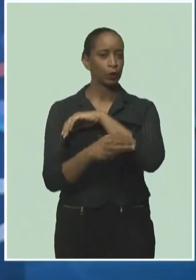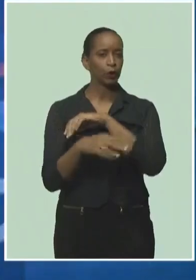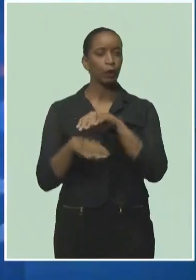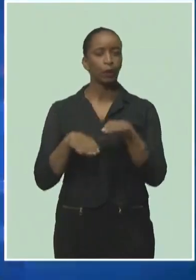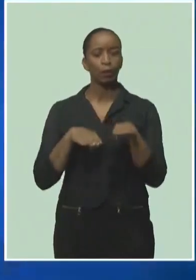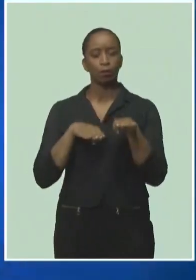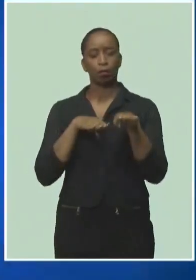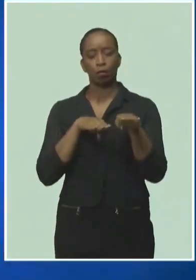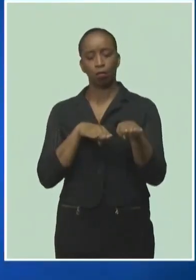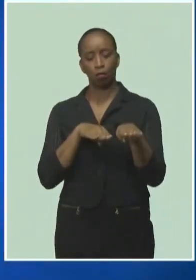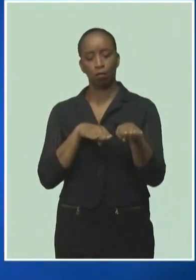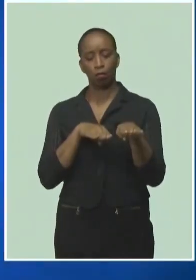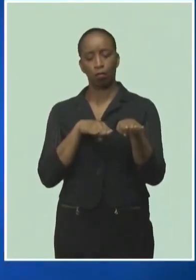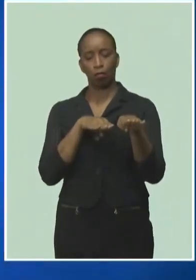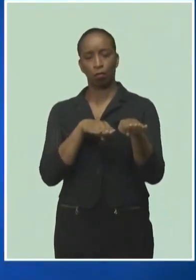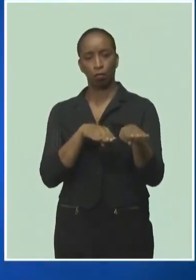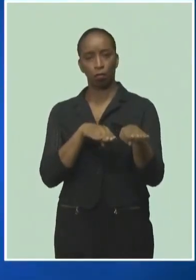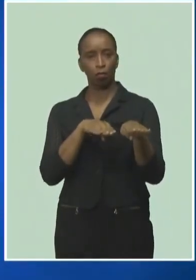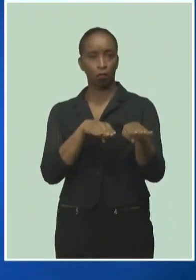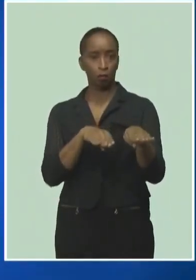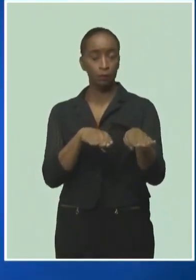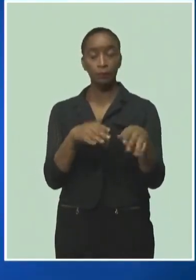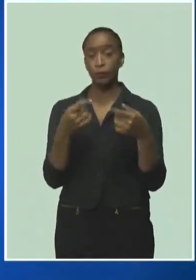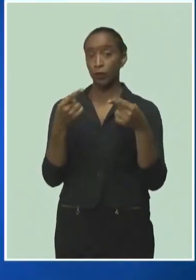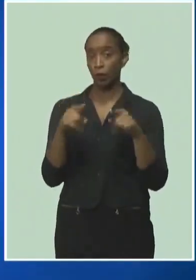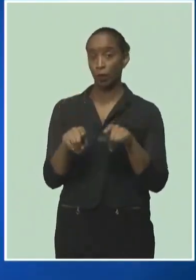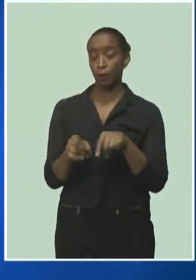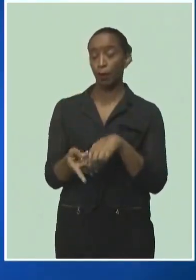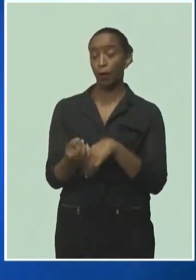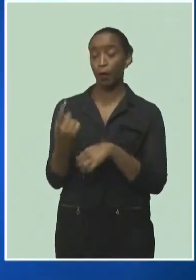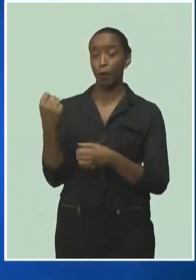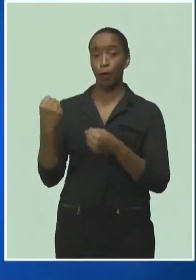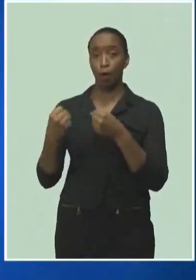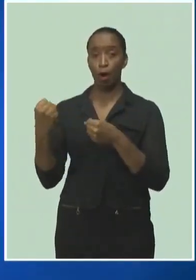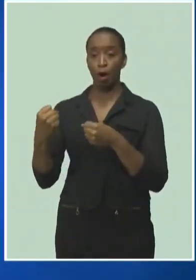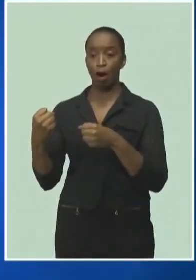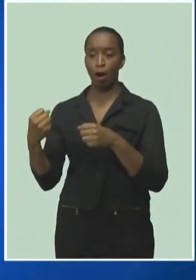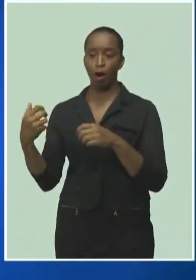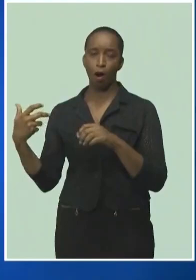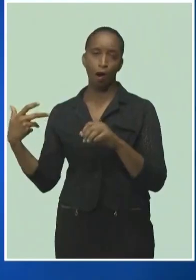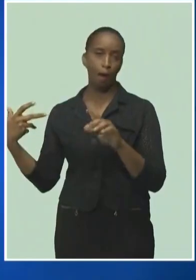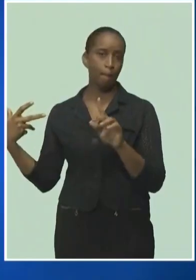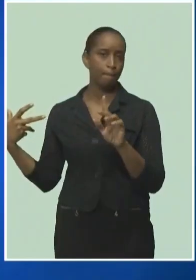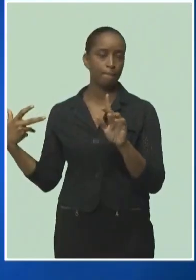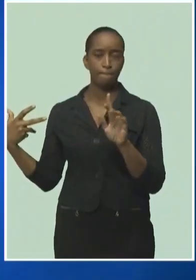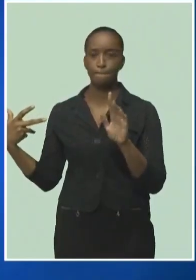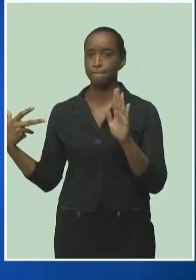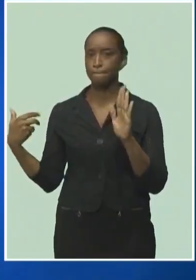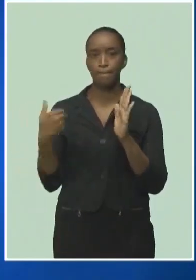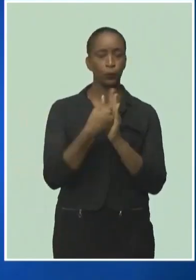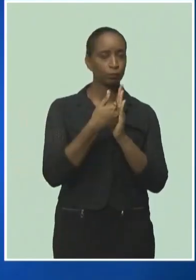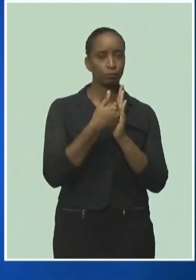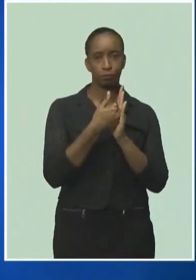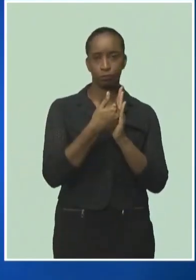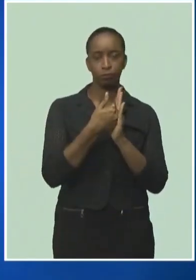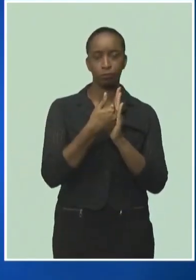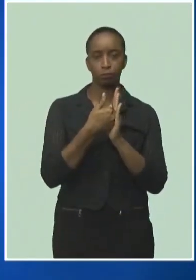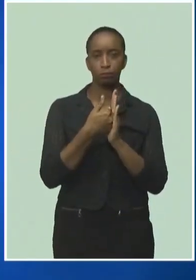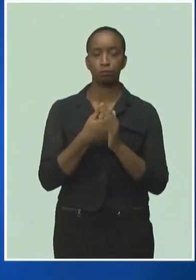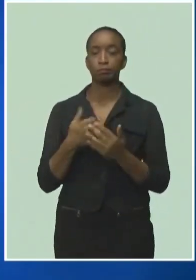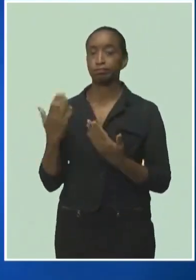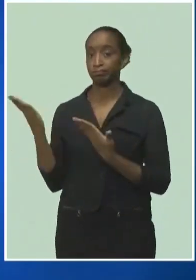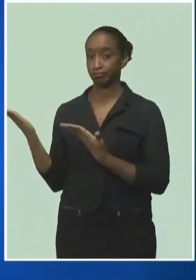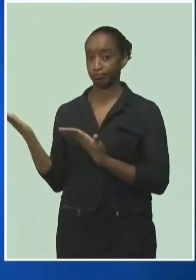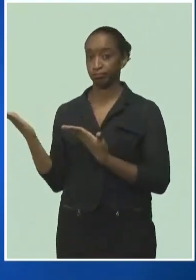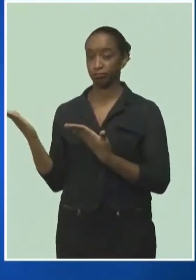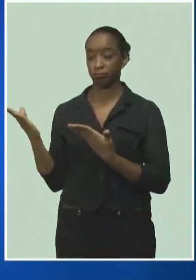afternoon following a single vehicle accident. CBC News understands the driver of this car was injured when the